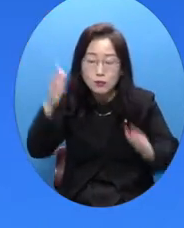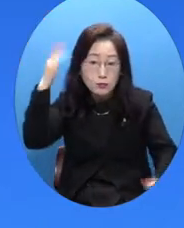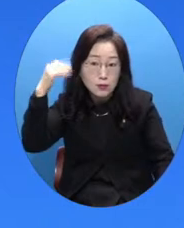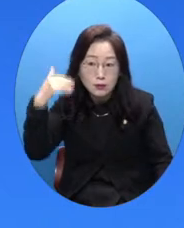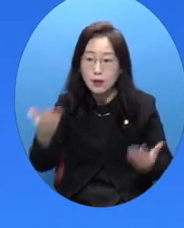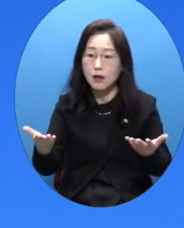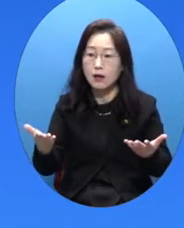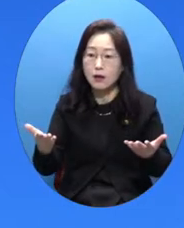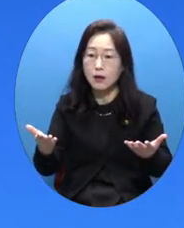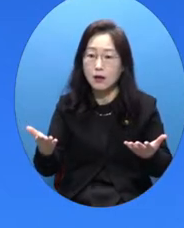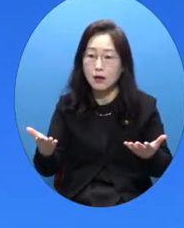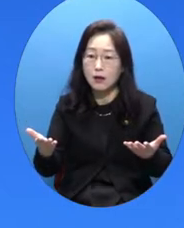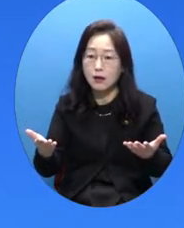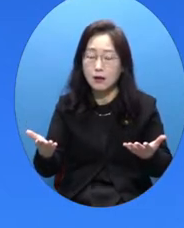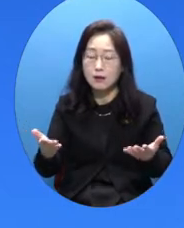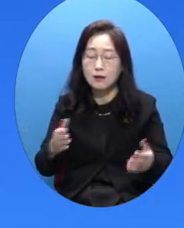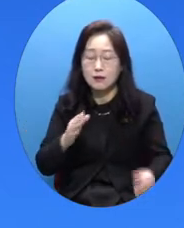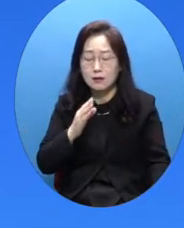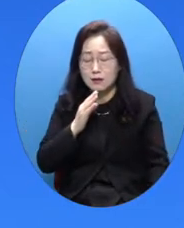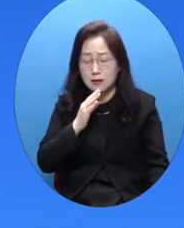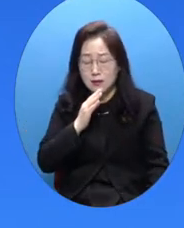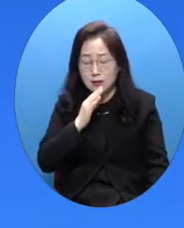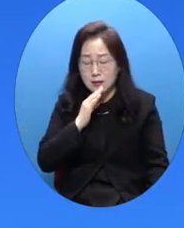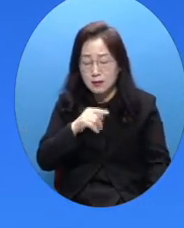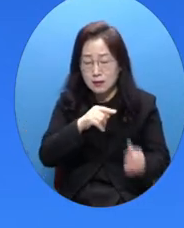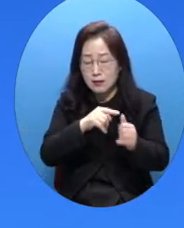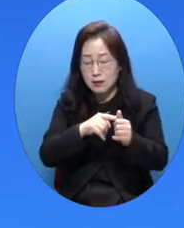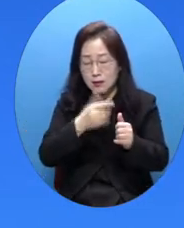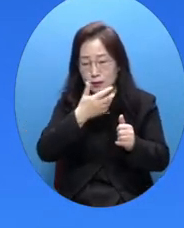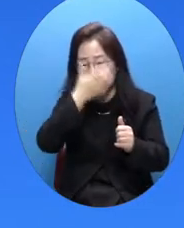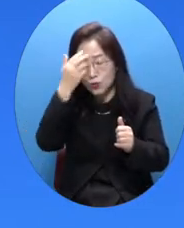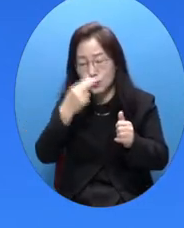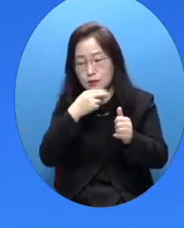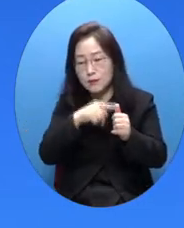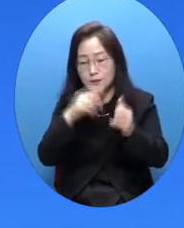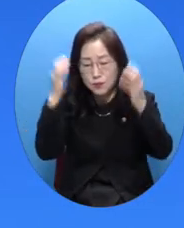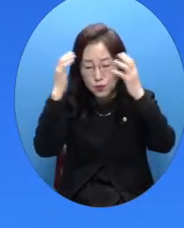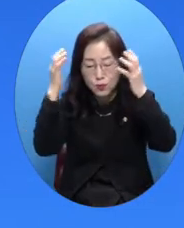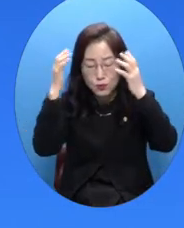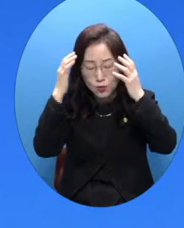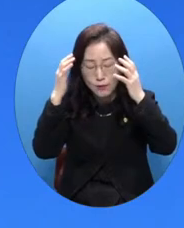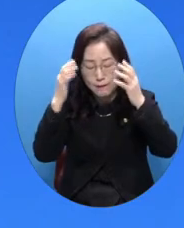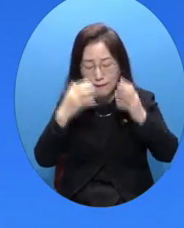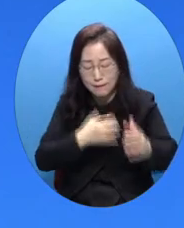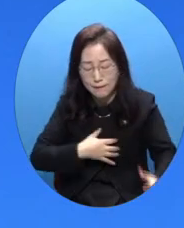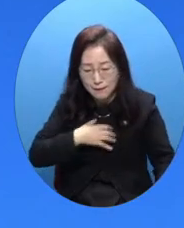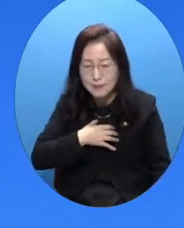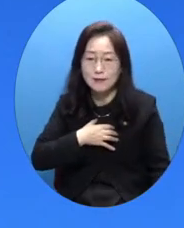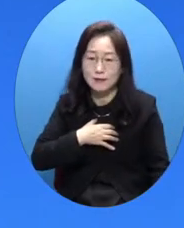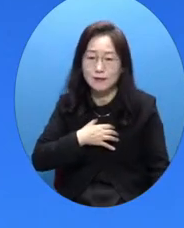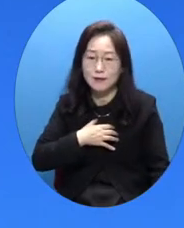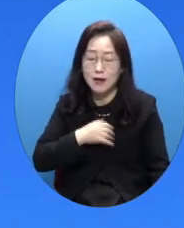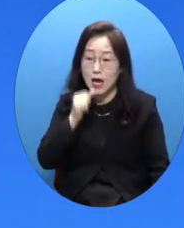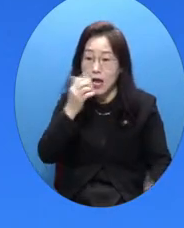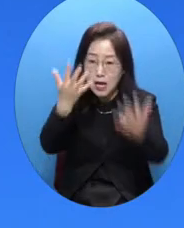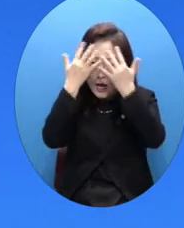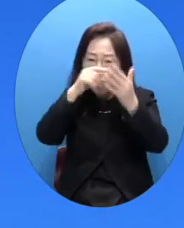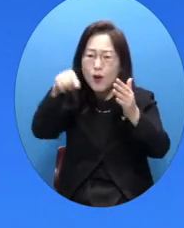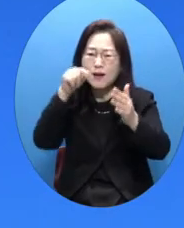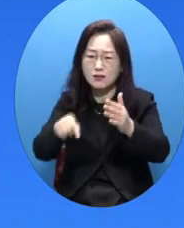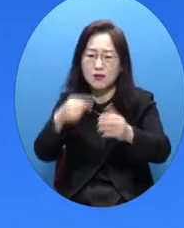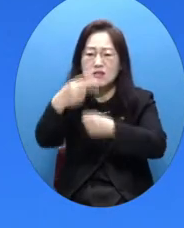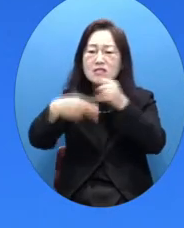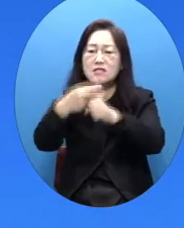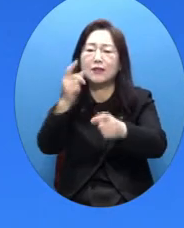he didn't hear anything from him maybe the Joseph those were two years that must have